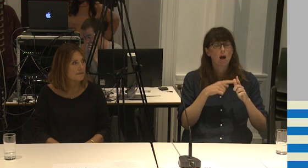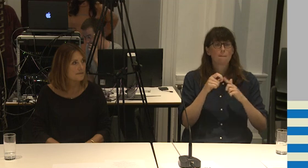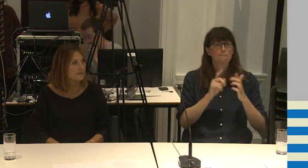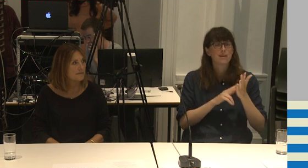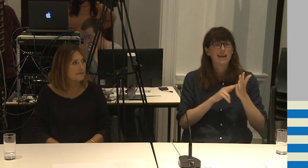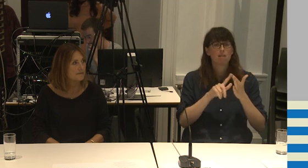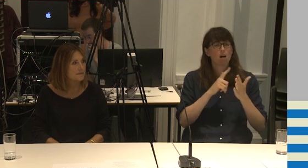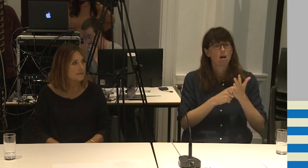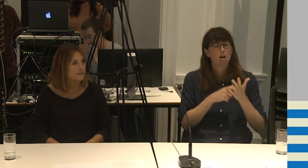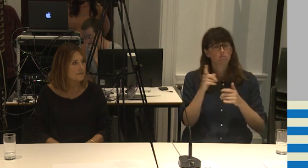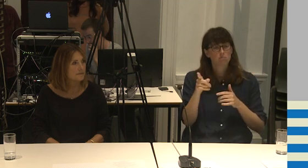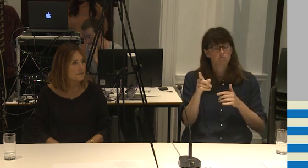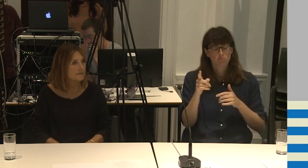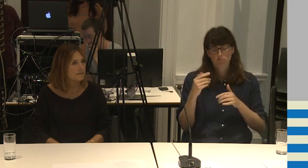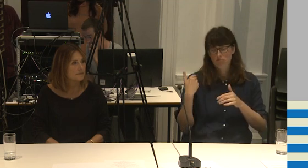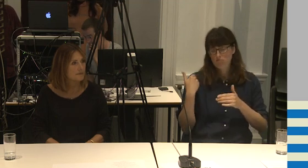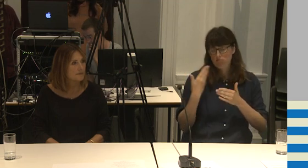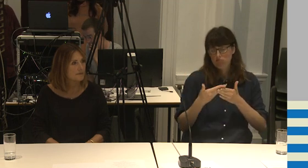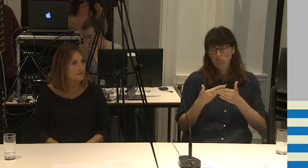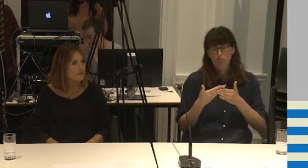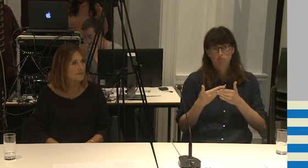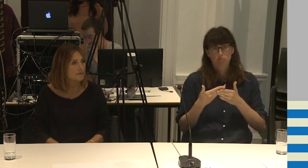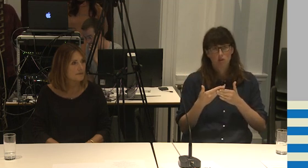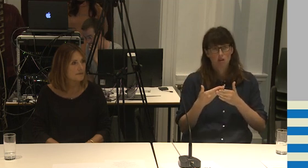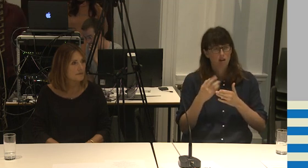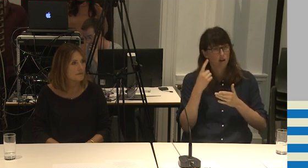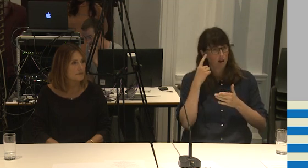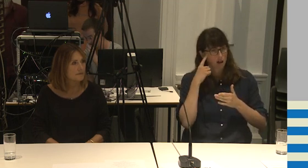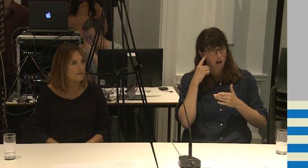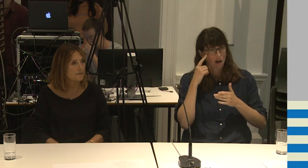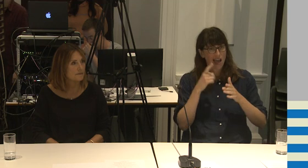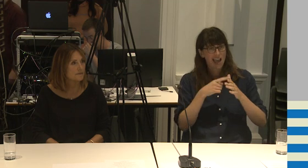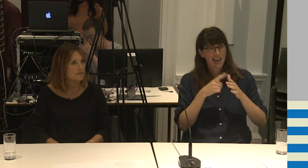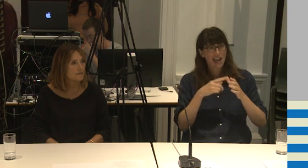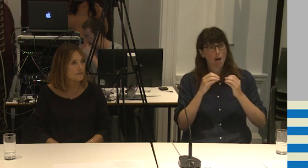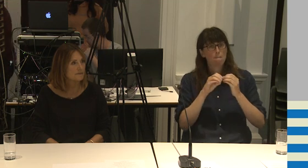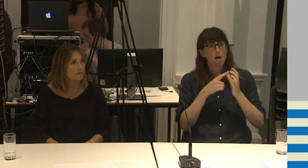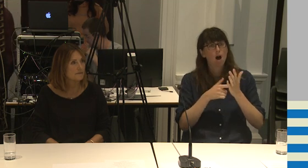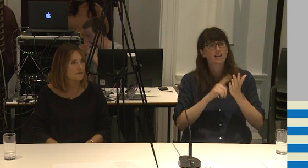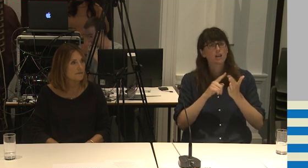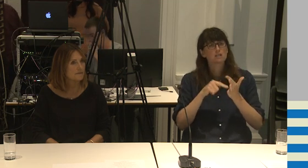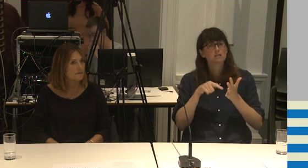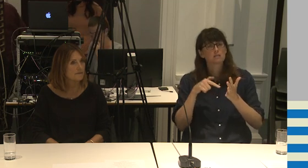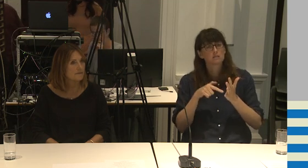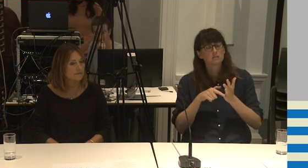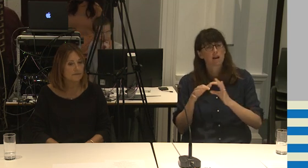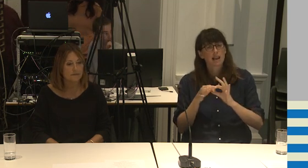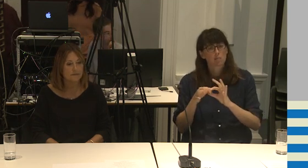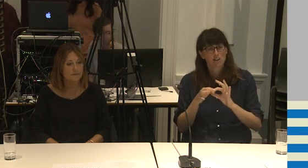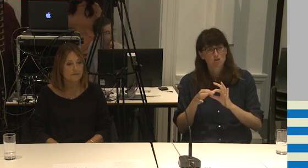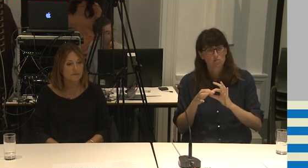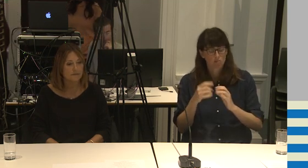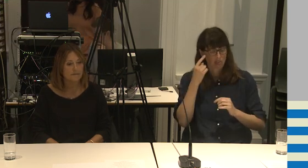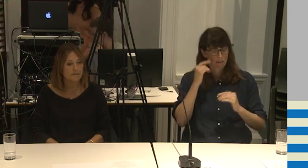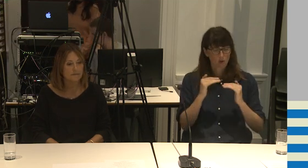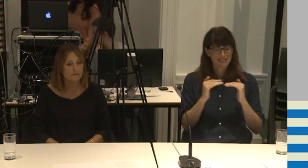Boyce organized a few years ago. And we ended up holding it as an AA Bartlett collaboration to look at how space standards are based